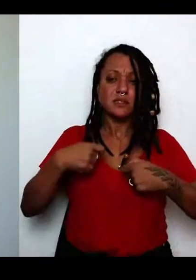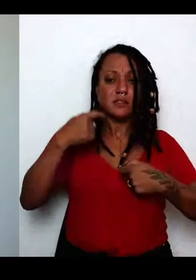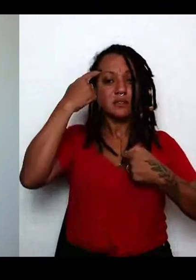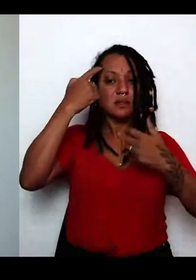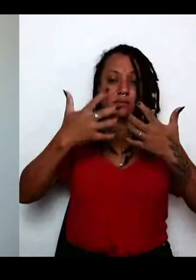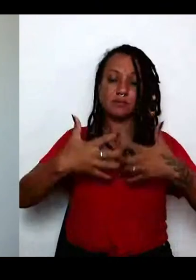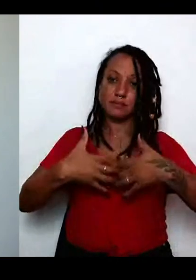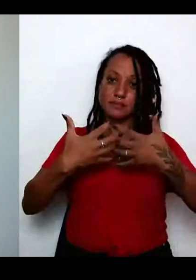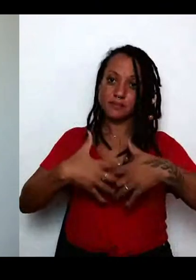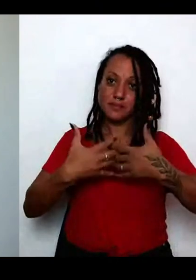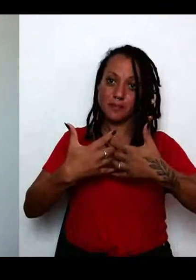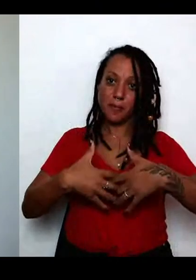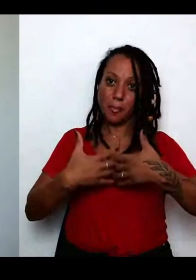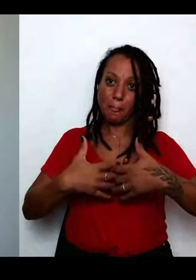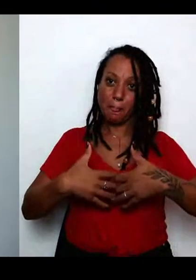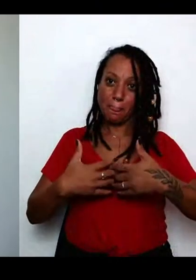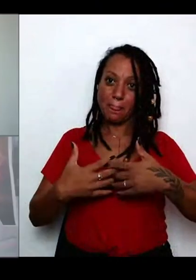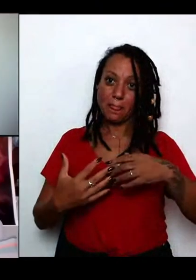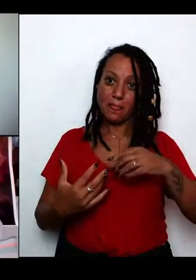Republic